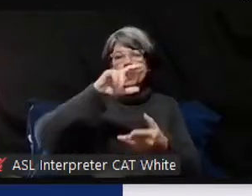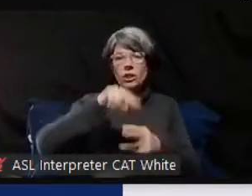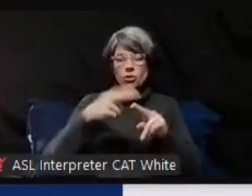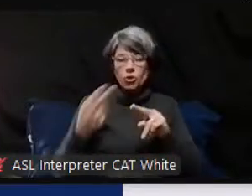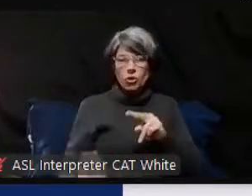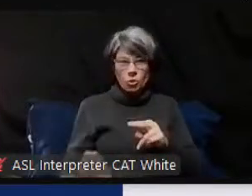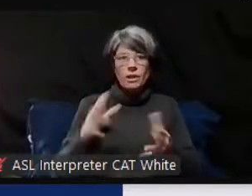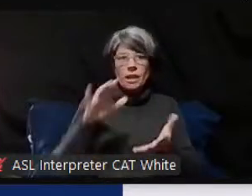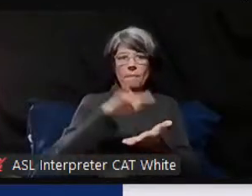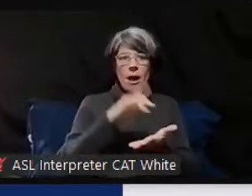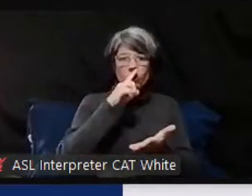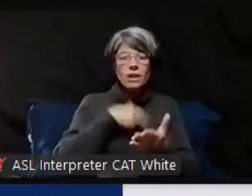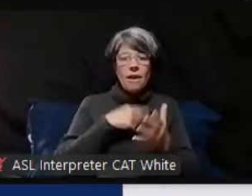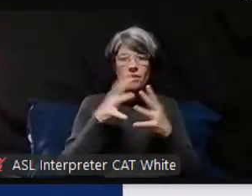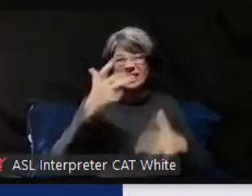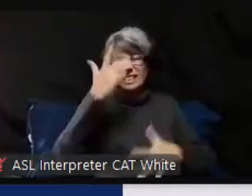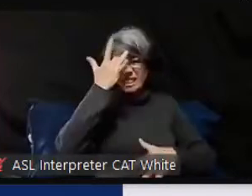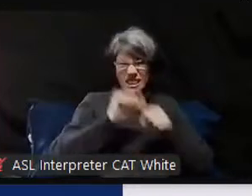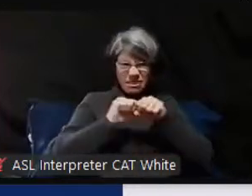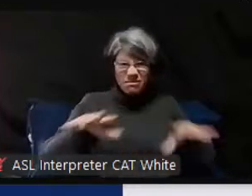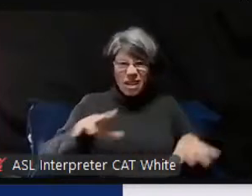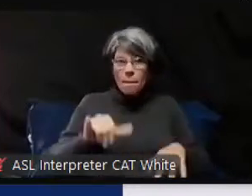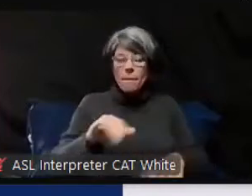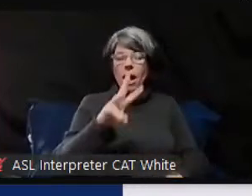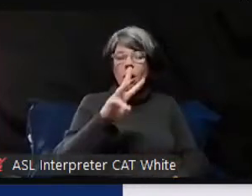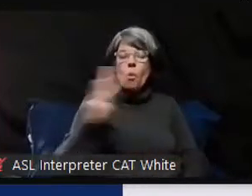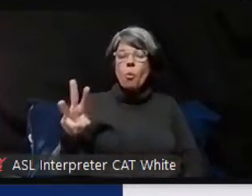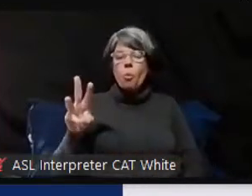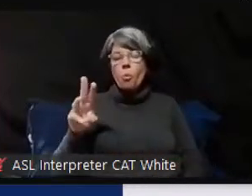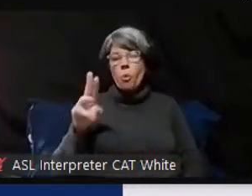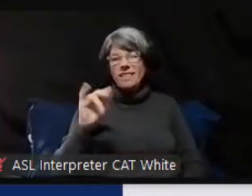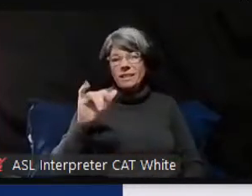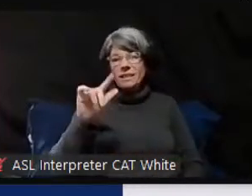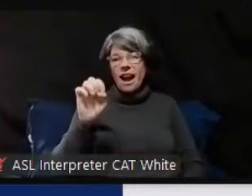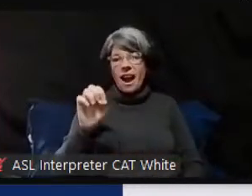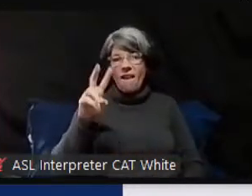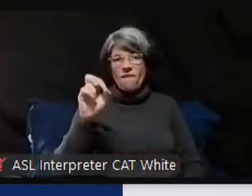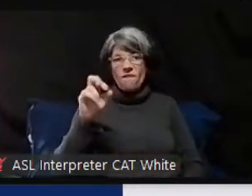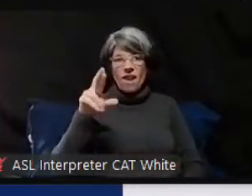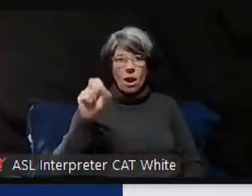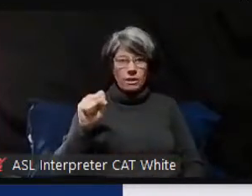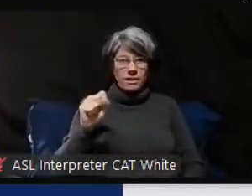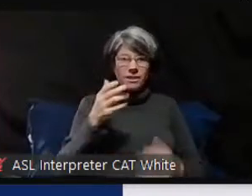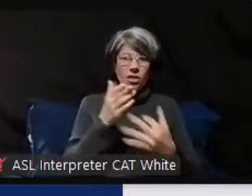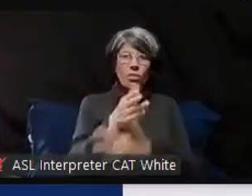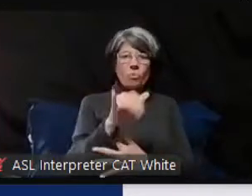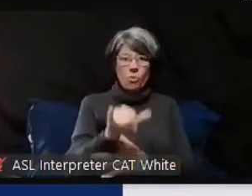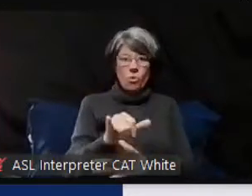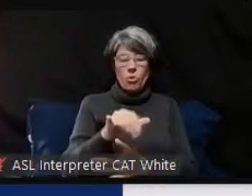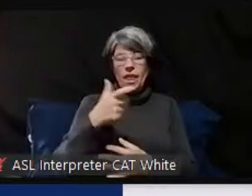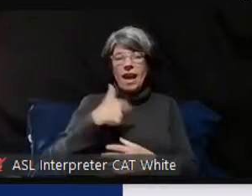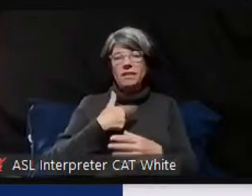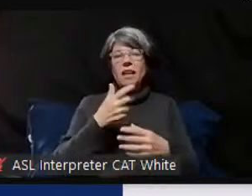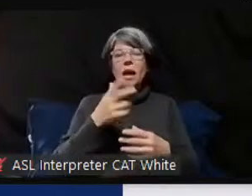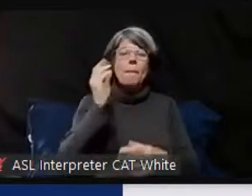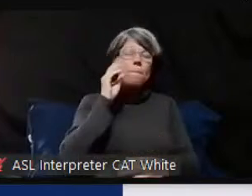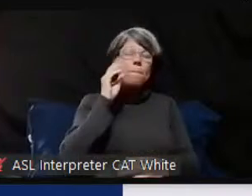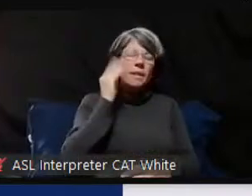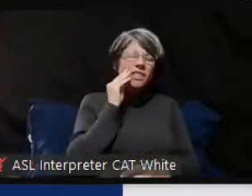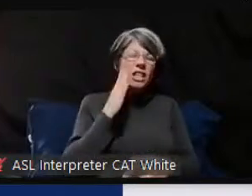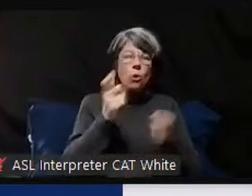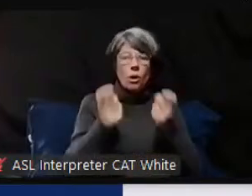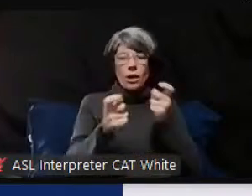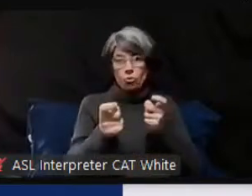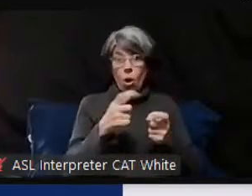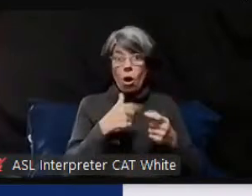of mosquito-borne diseases such as West Nile virus and dengue through proactive mosquito control and community engagement. We